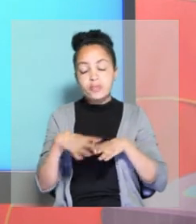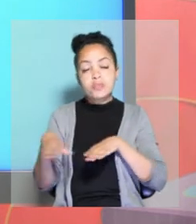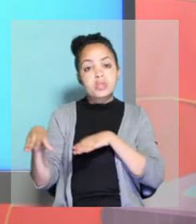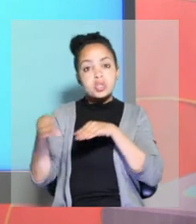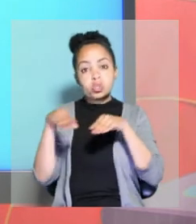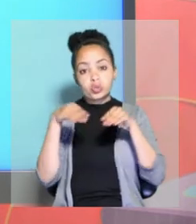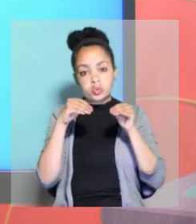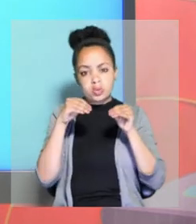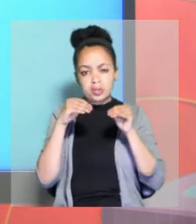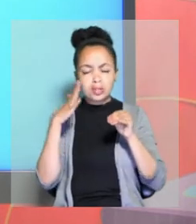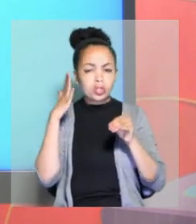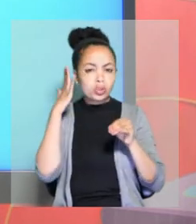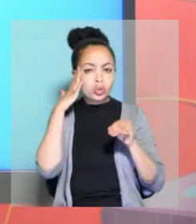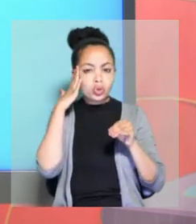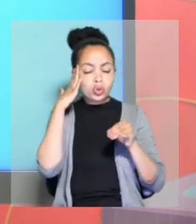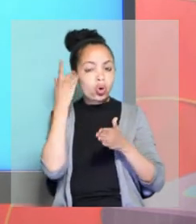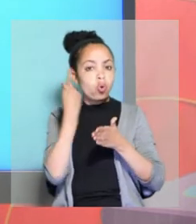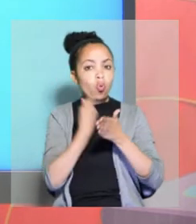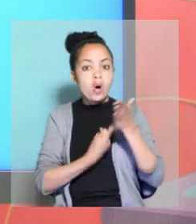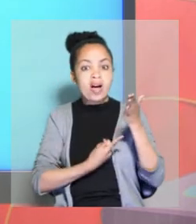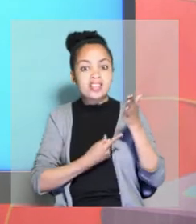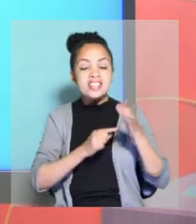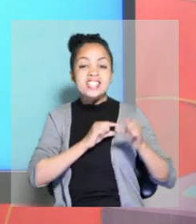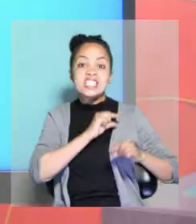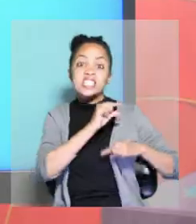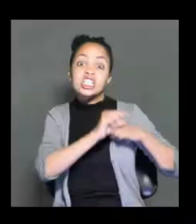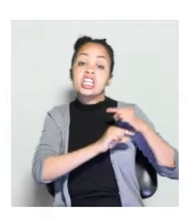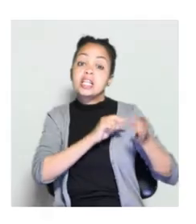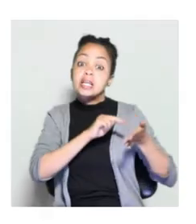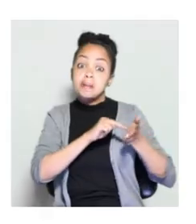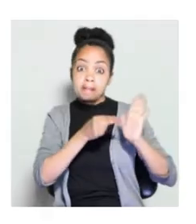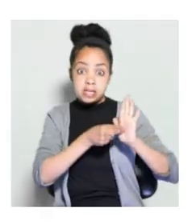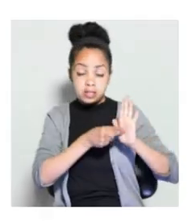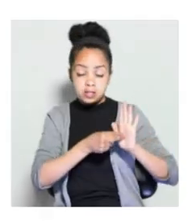Student, do you know what by means genetics to mean?